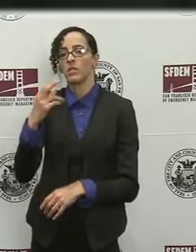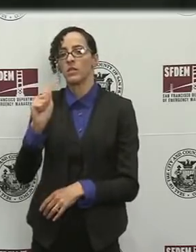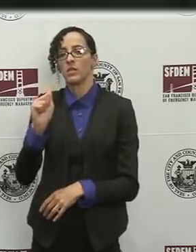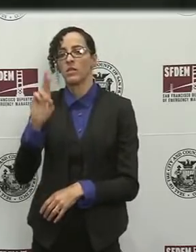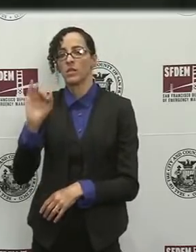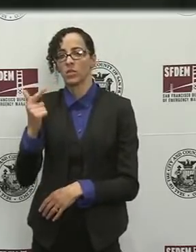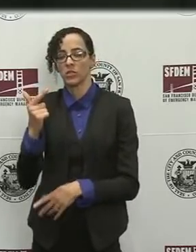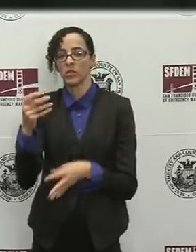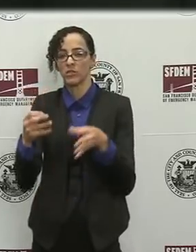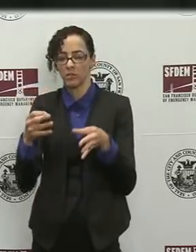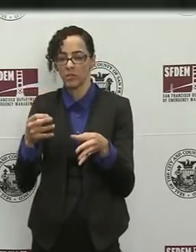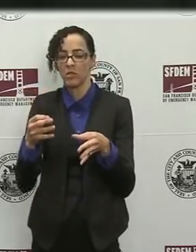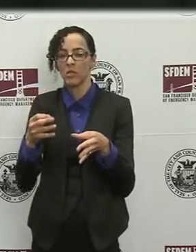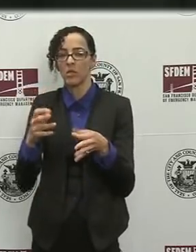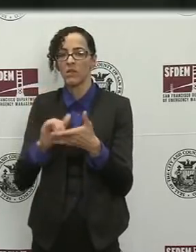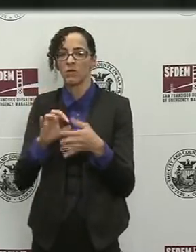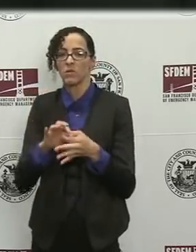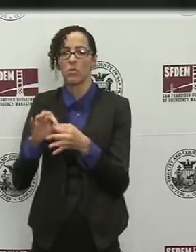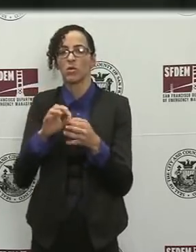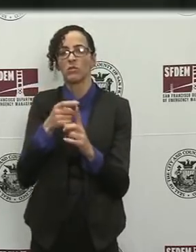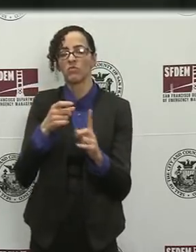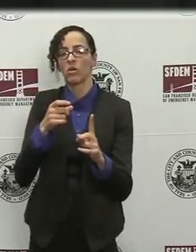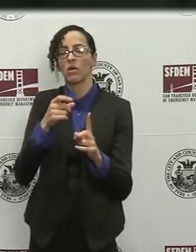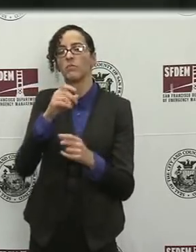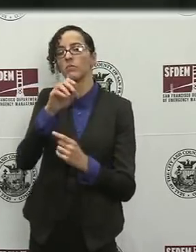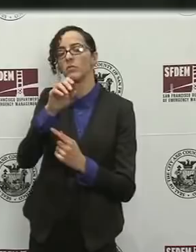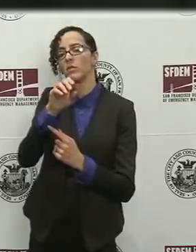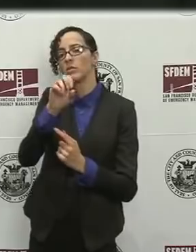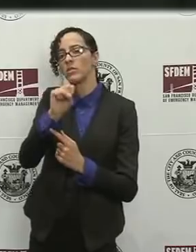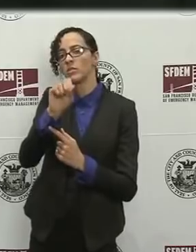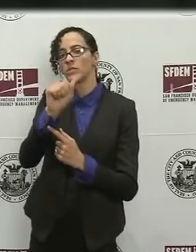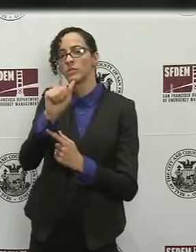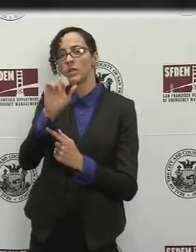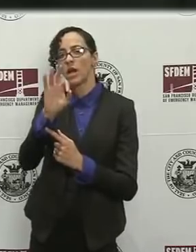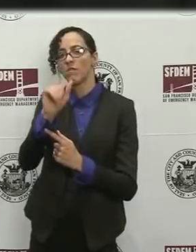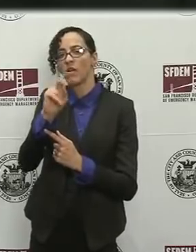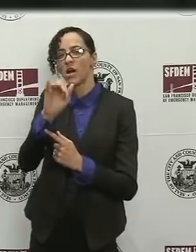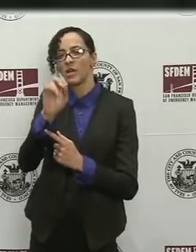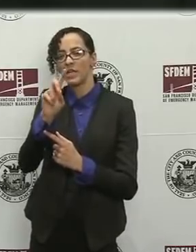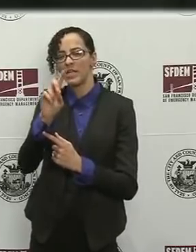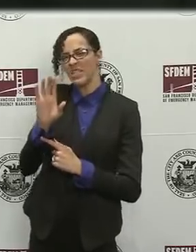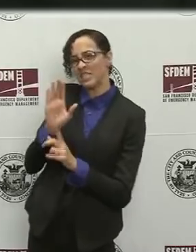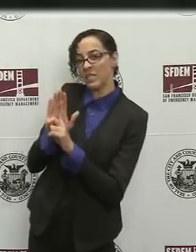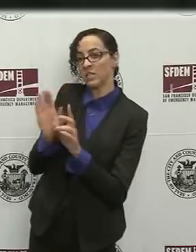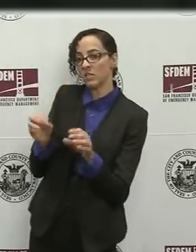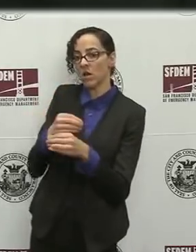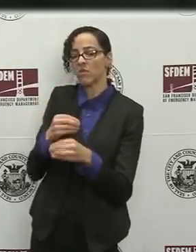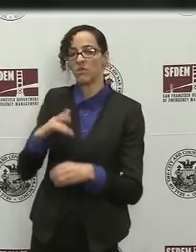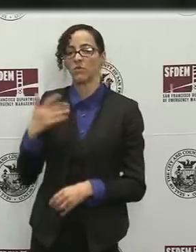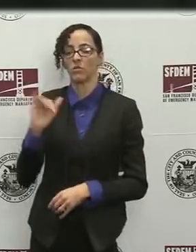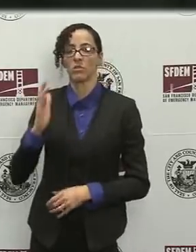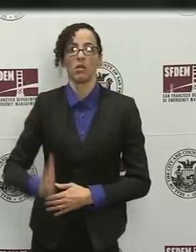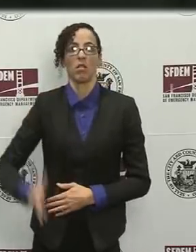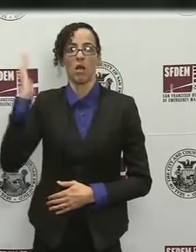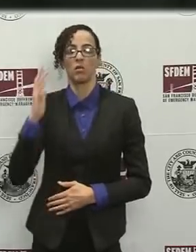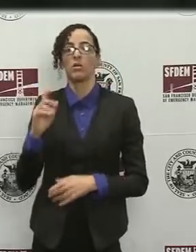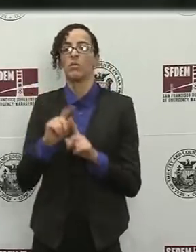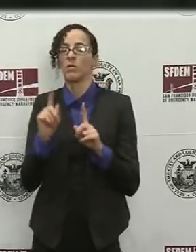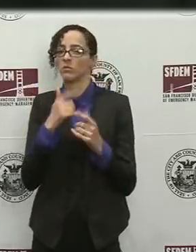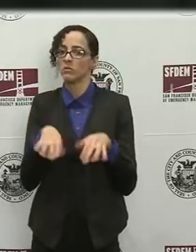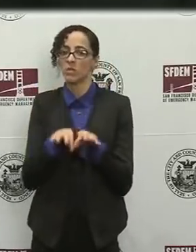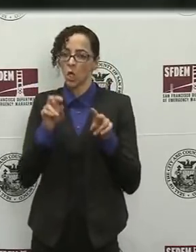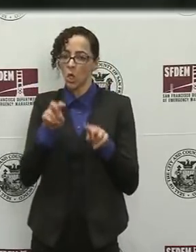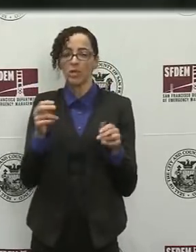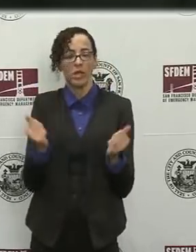Safai's office. Feels like a long time ago now, honestly. And I think we need to look at everything going forward